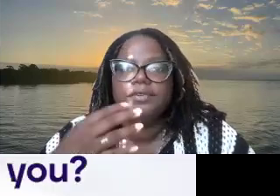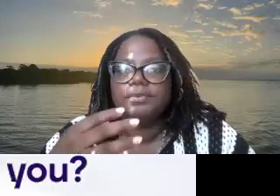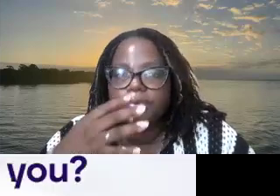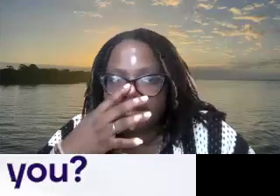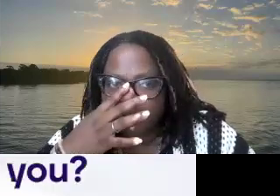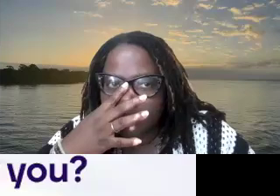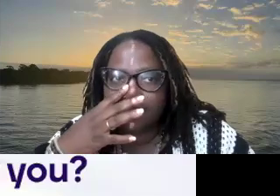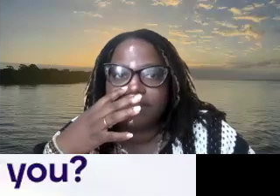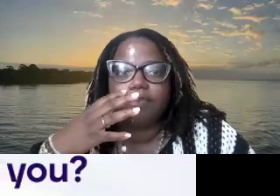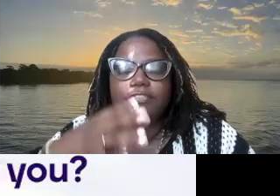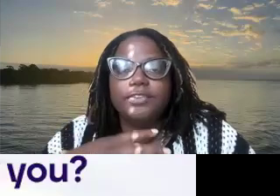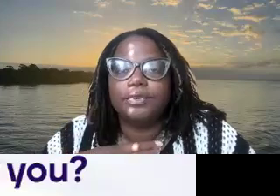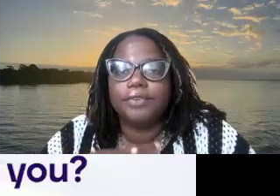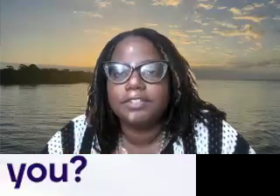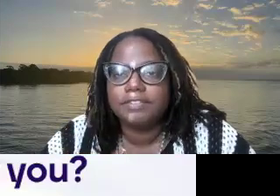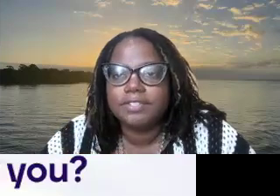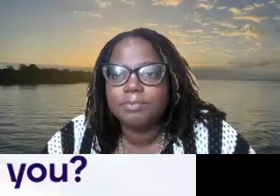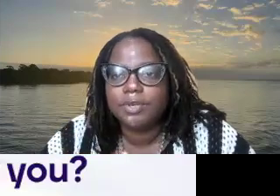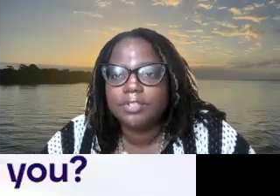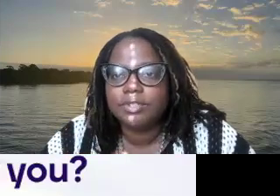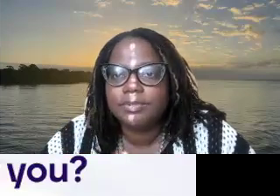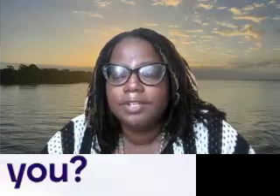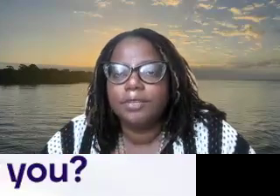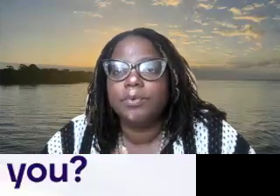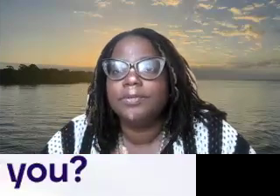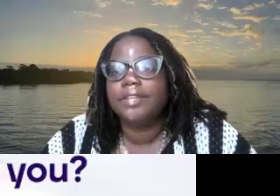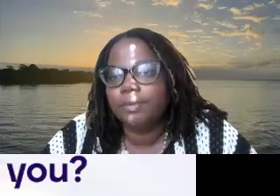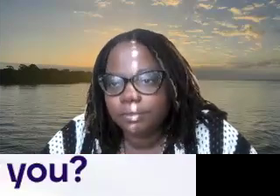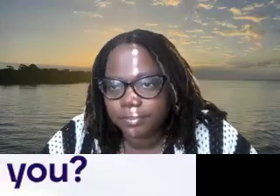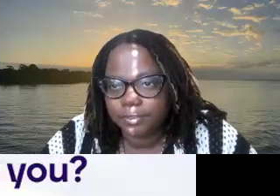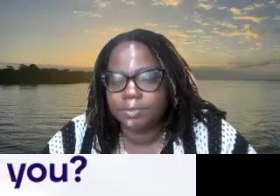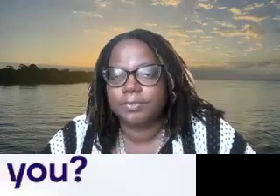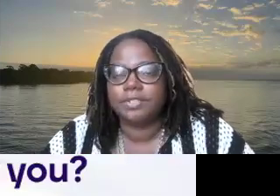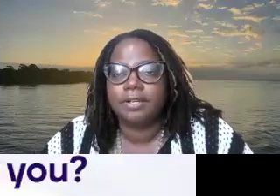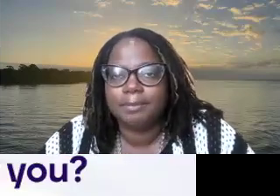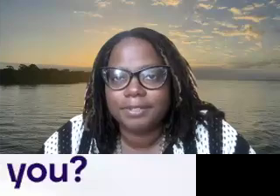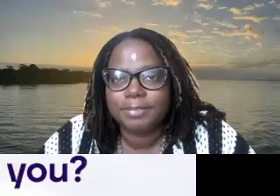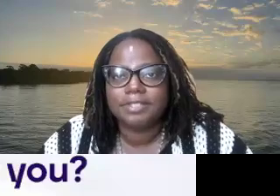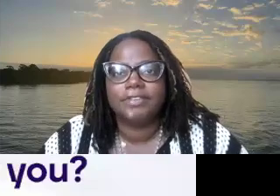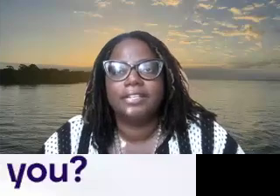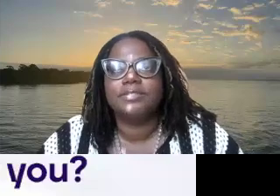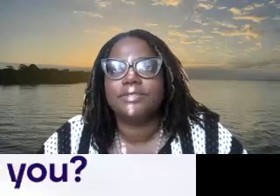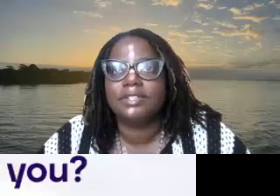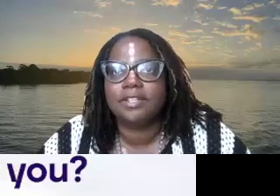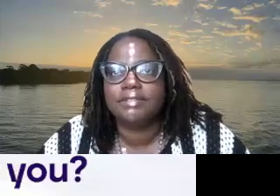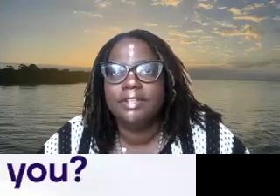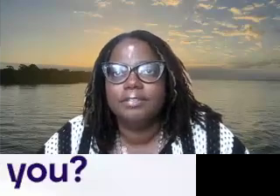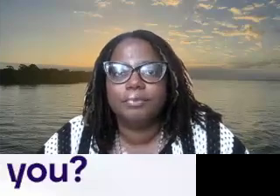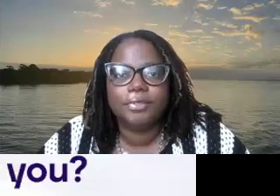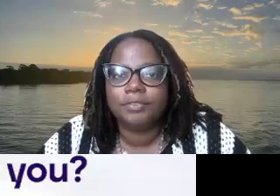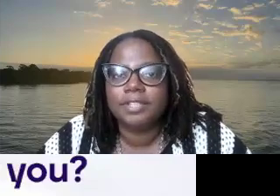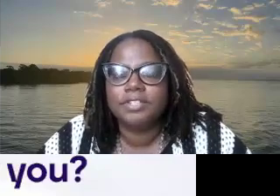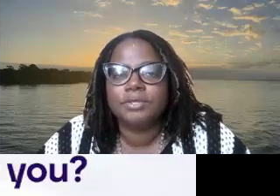And then another practice is to think of a friend or a relative that's important to you, and what do they hold for you? So when we're talking about domestic violence, there's a lot